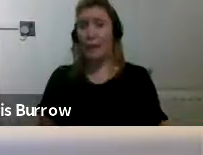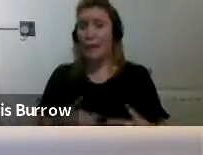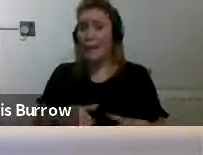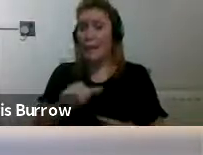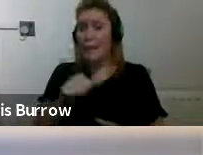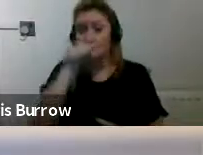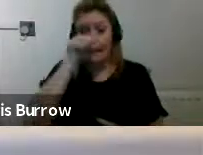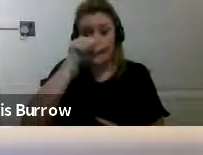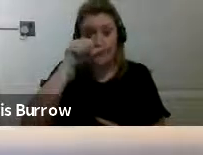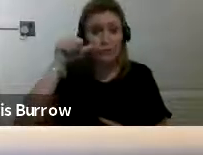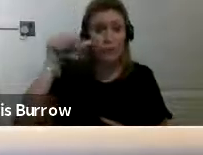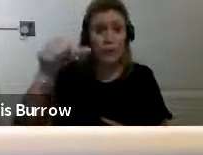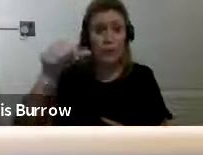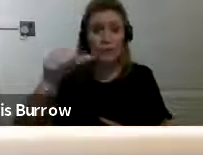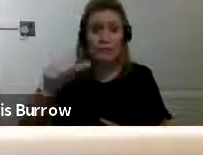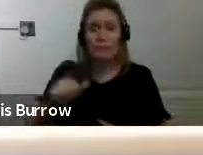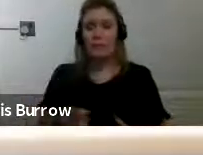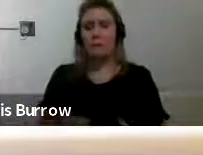got drunk.